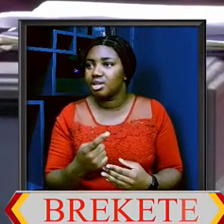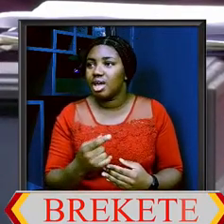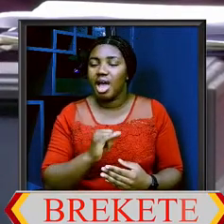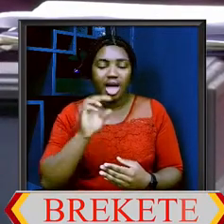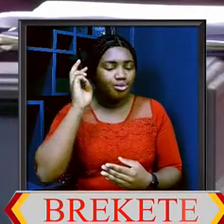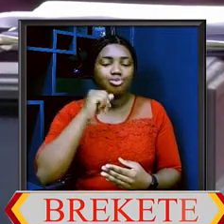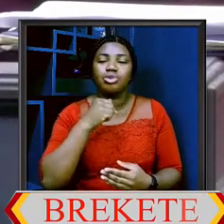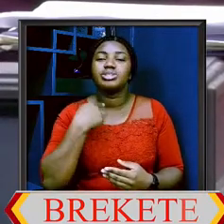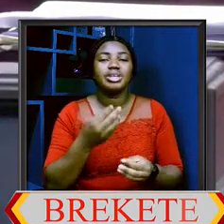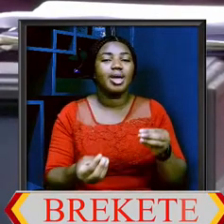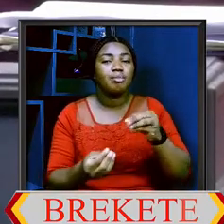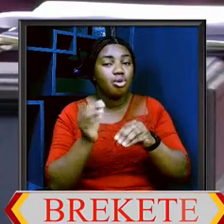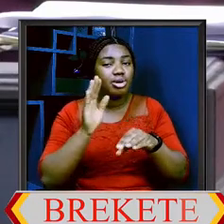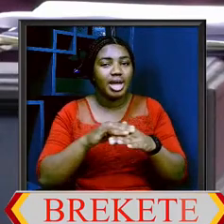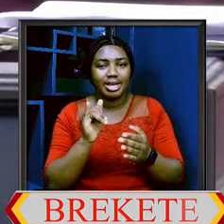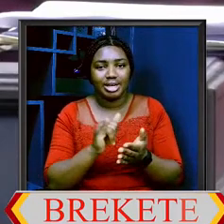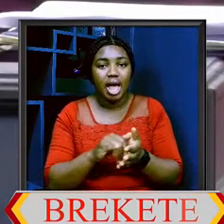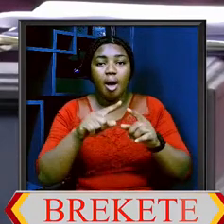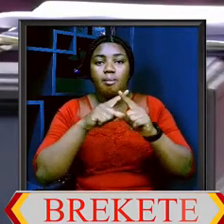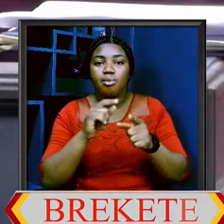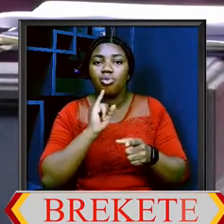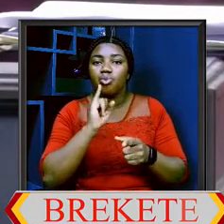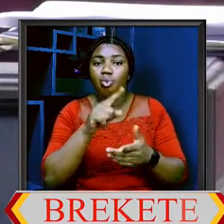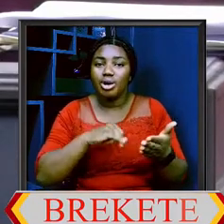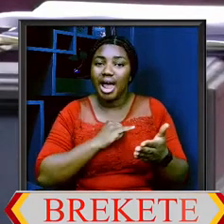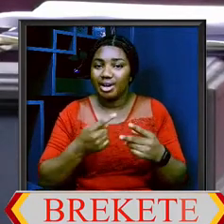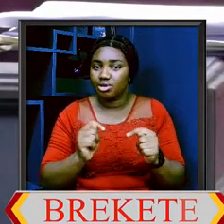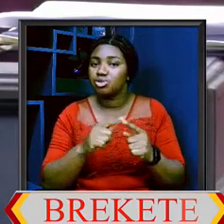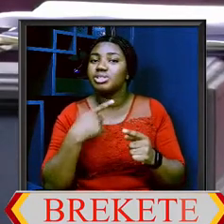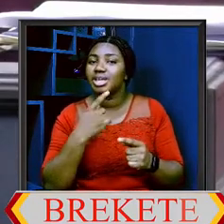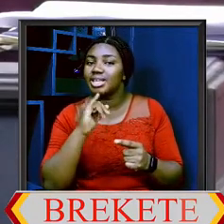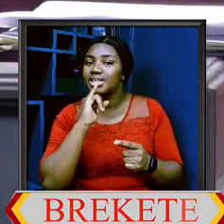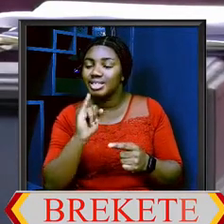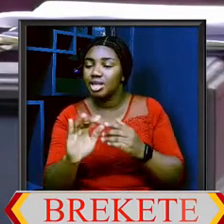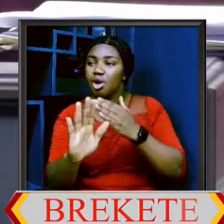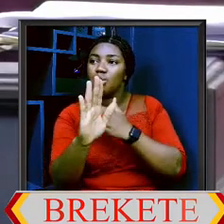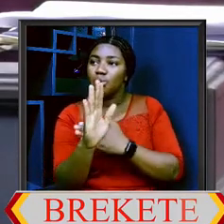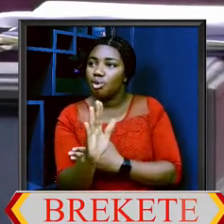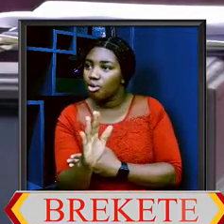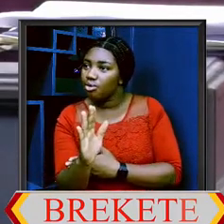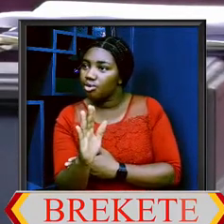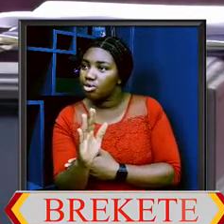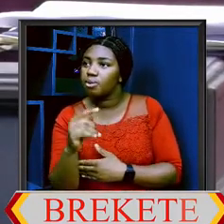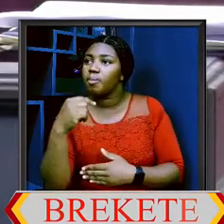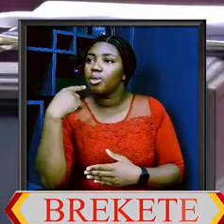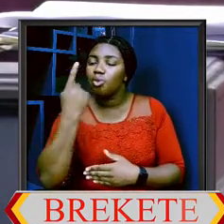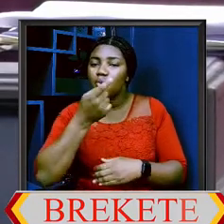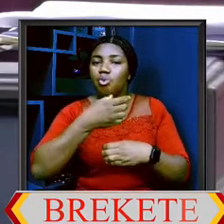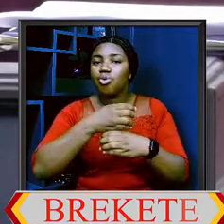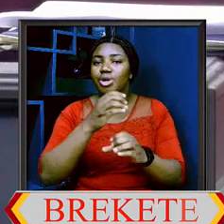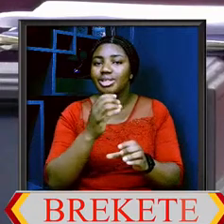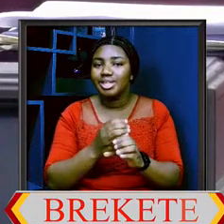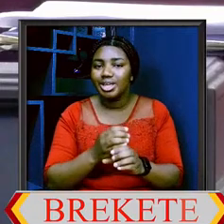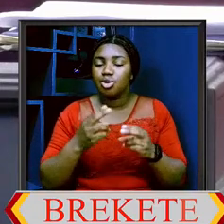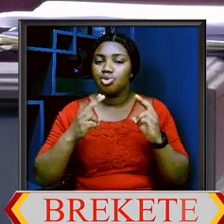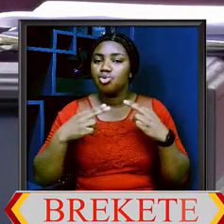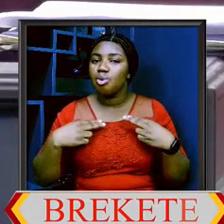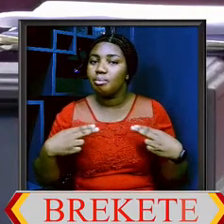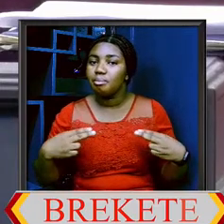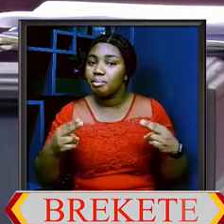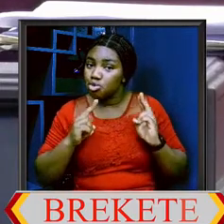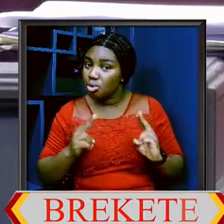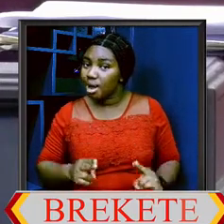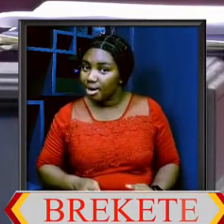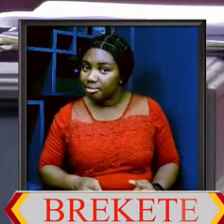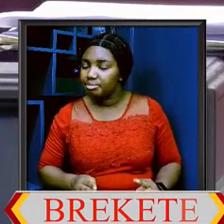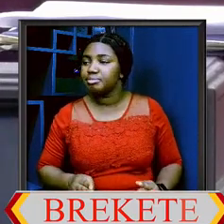going to say more than that but what I'm trying to say is God who created human being